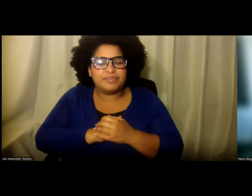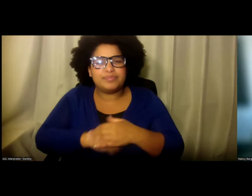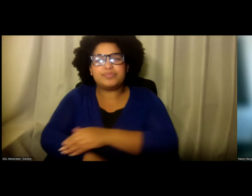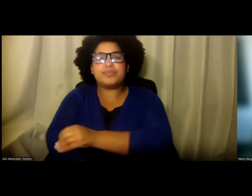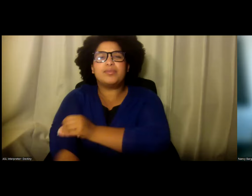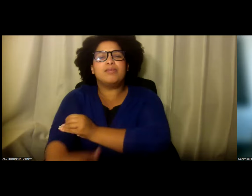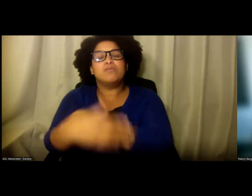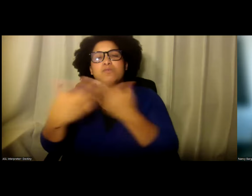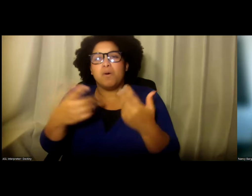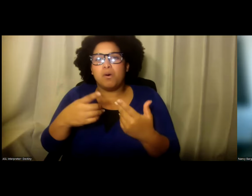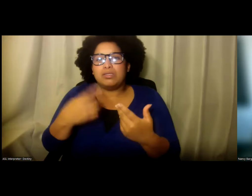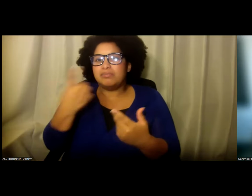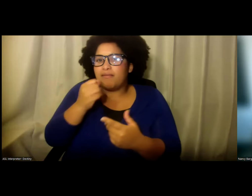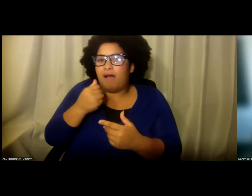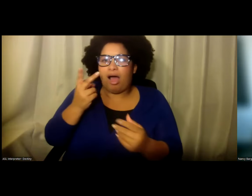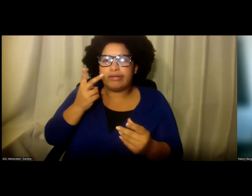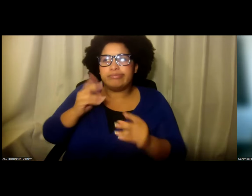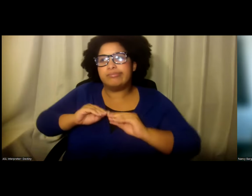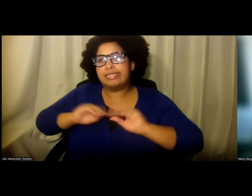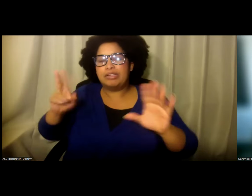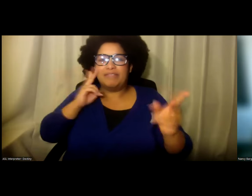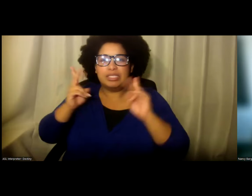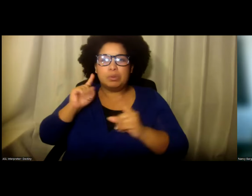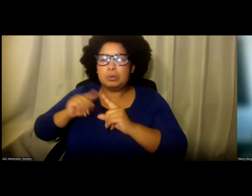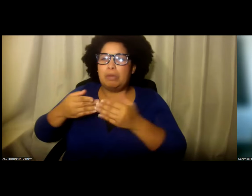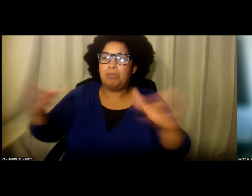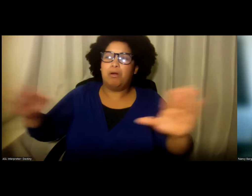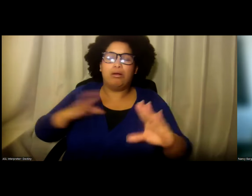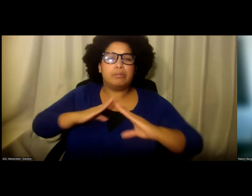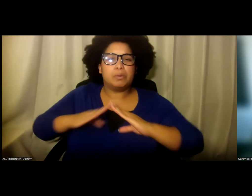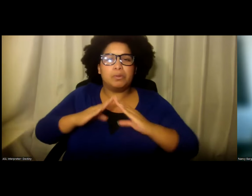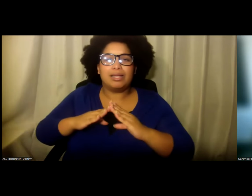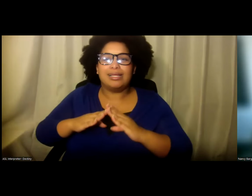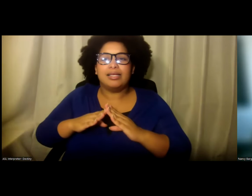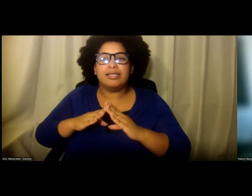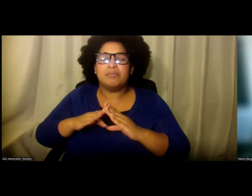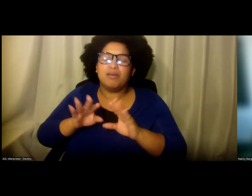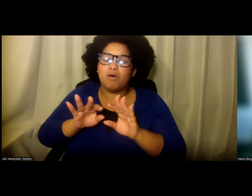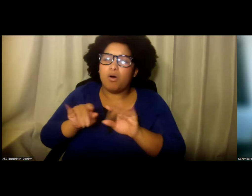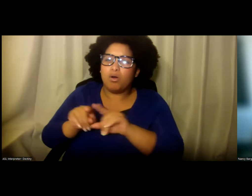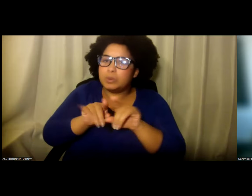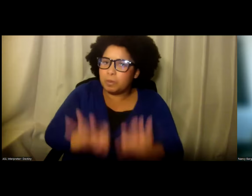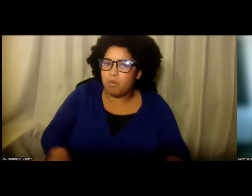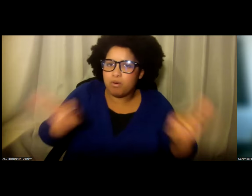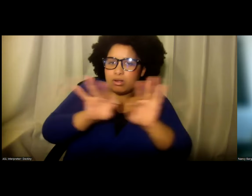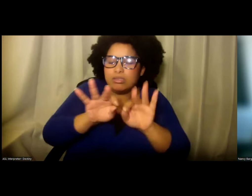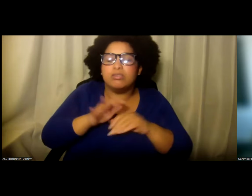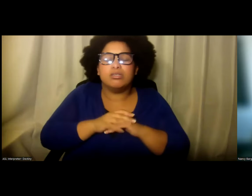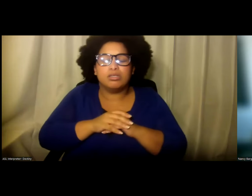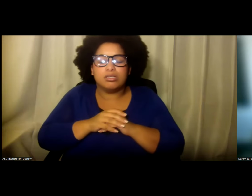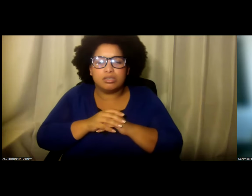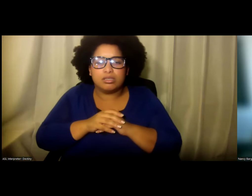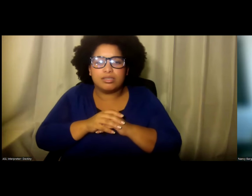I think wasn't as visible to the broader community, but it just is it's same importance and